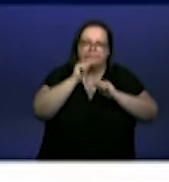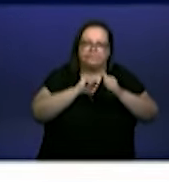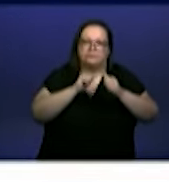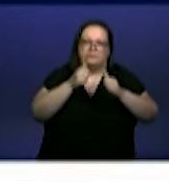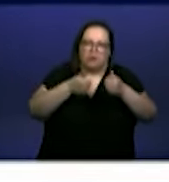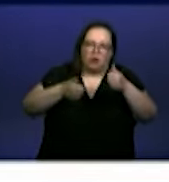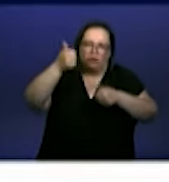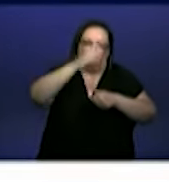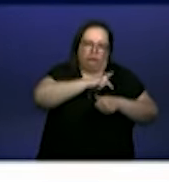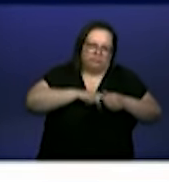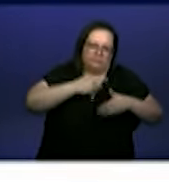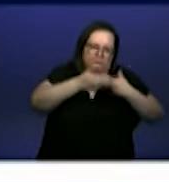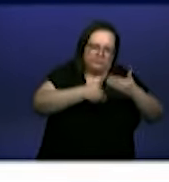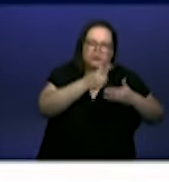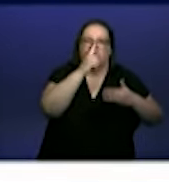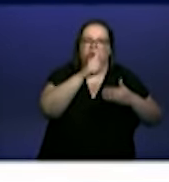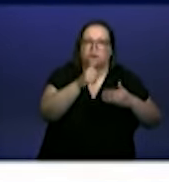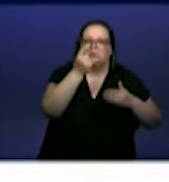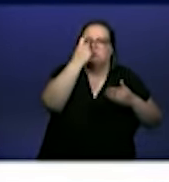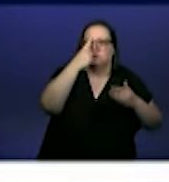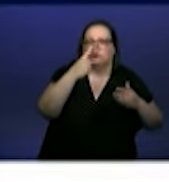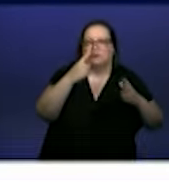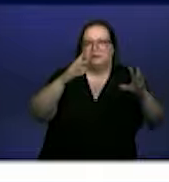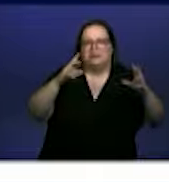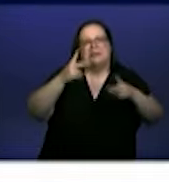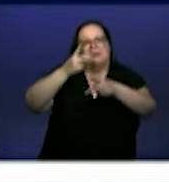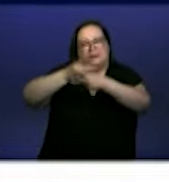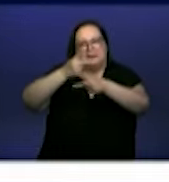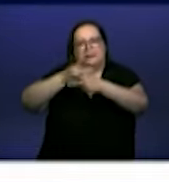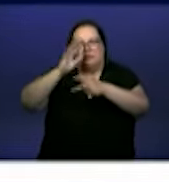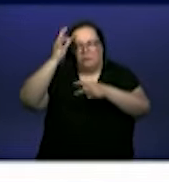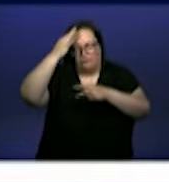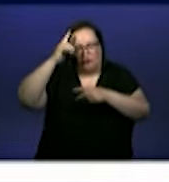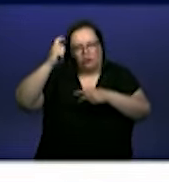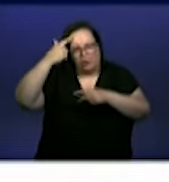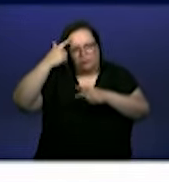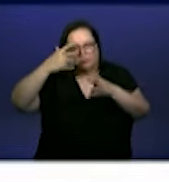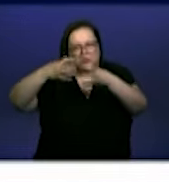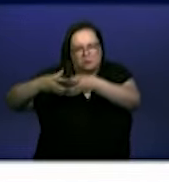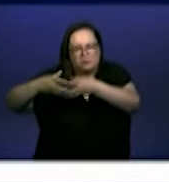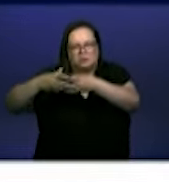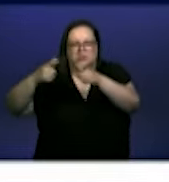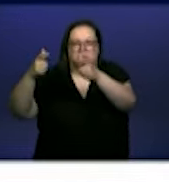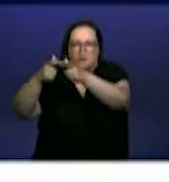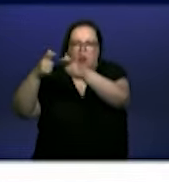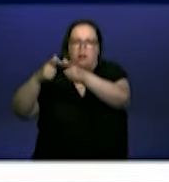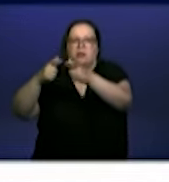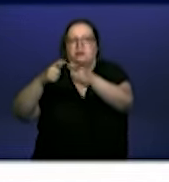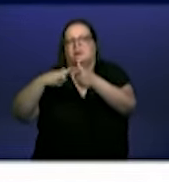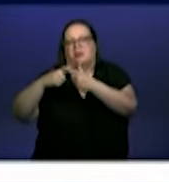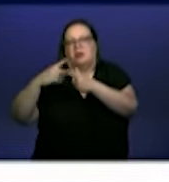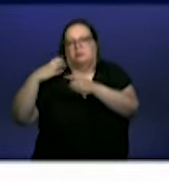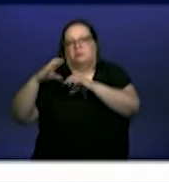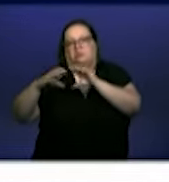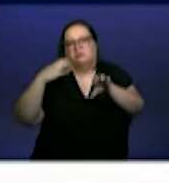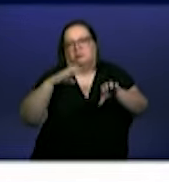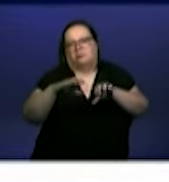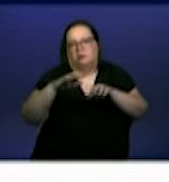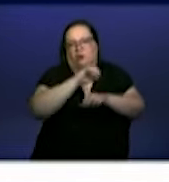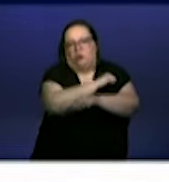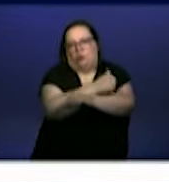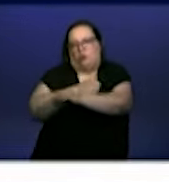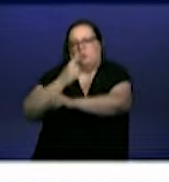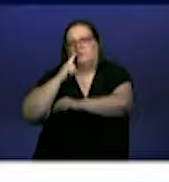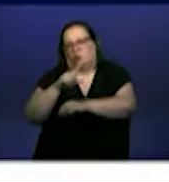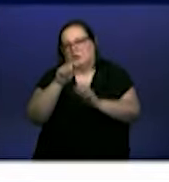of federalism, keep the federal government small, and reserve the sacred authority, all other authority, to the states. And then they implemented